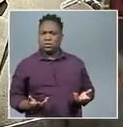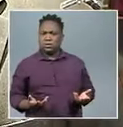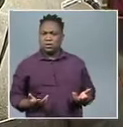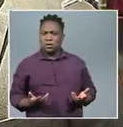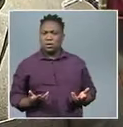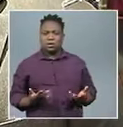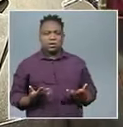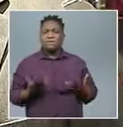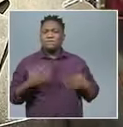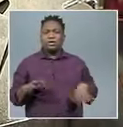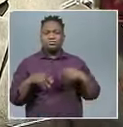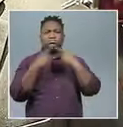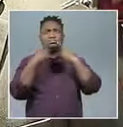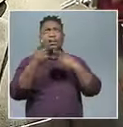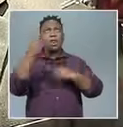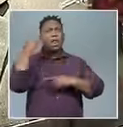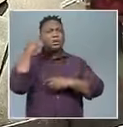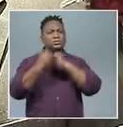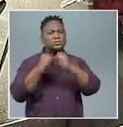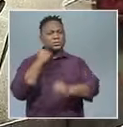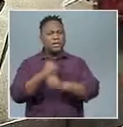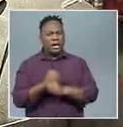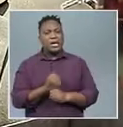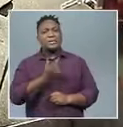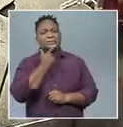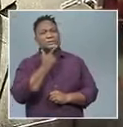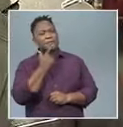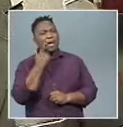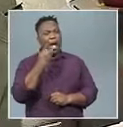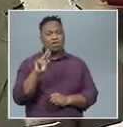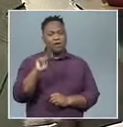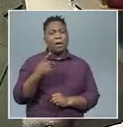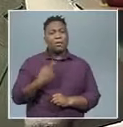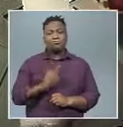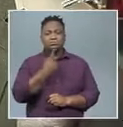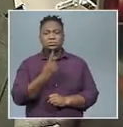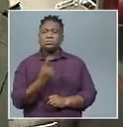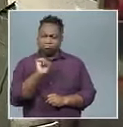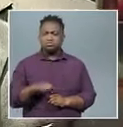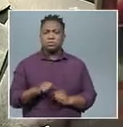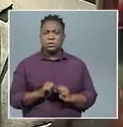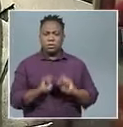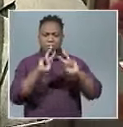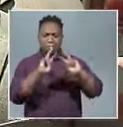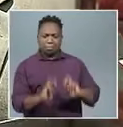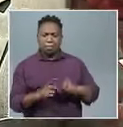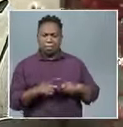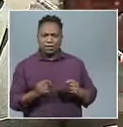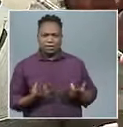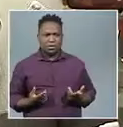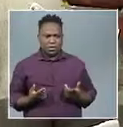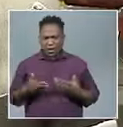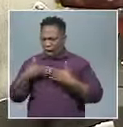public last year, in December, if not November, to say that the investigation has been completed. Of the 8 years?